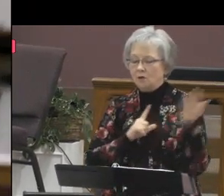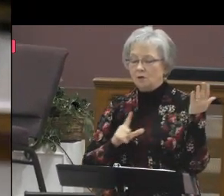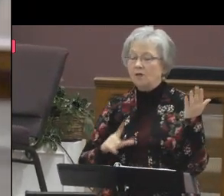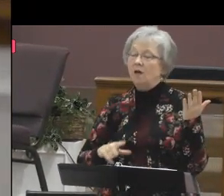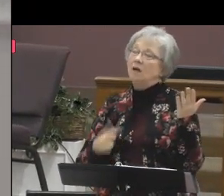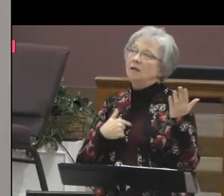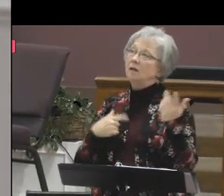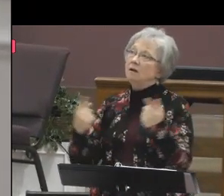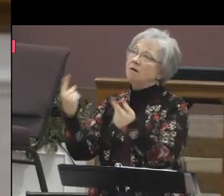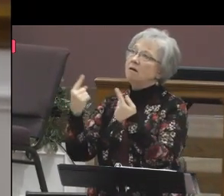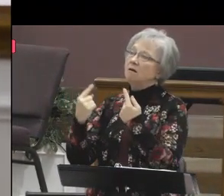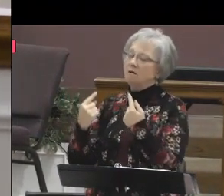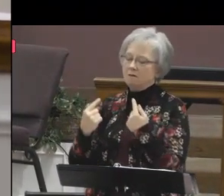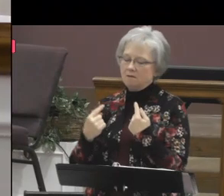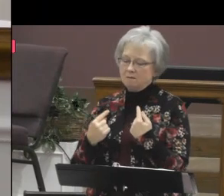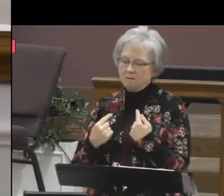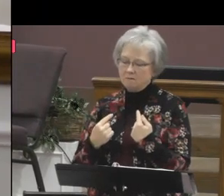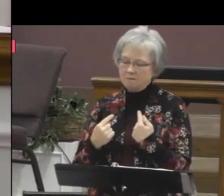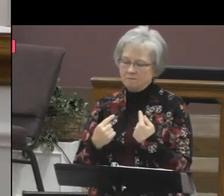Lord, I